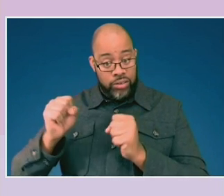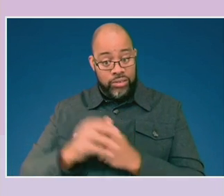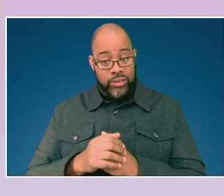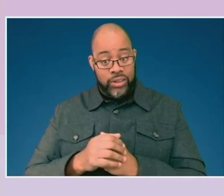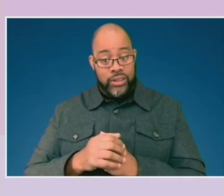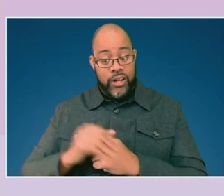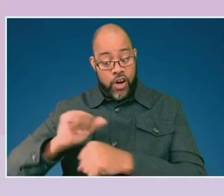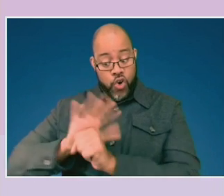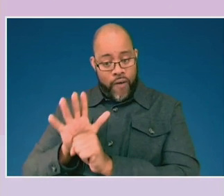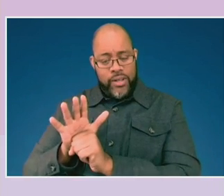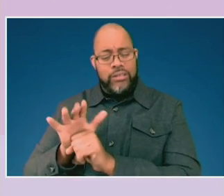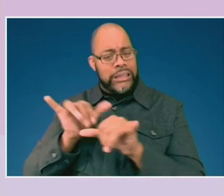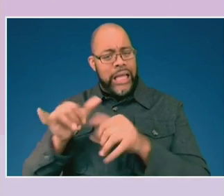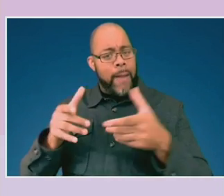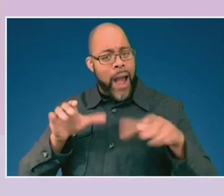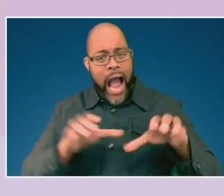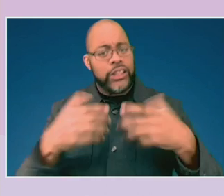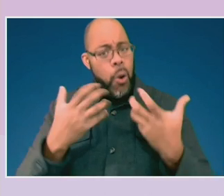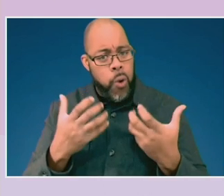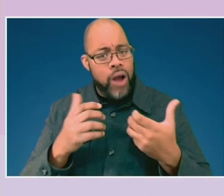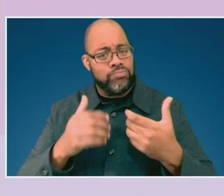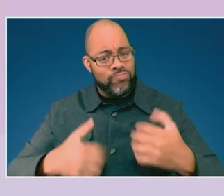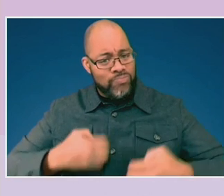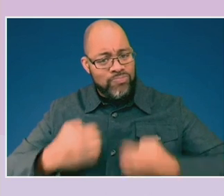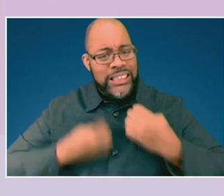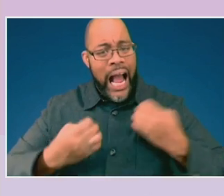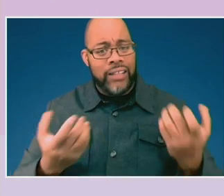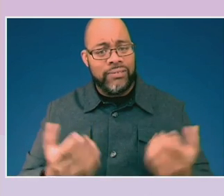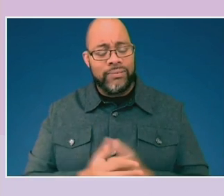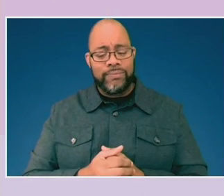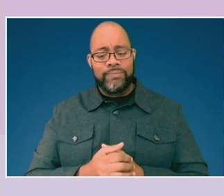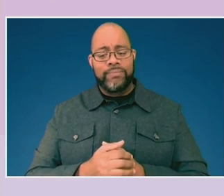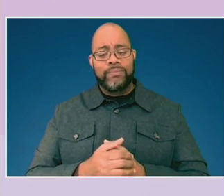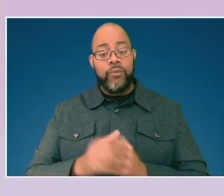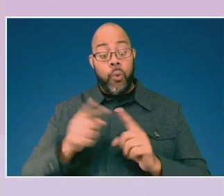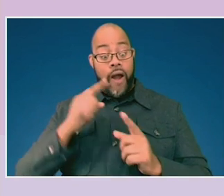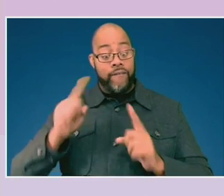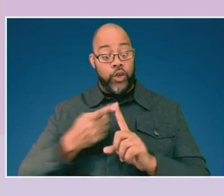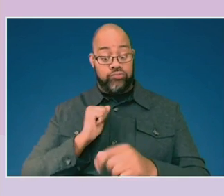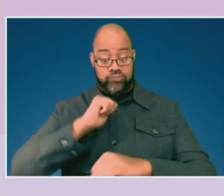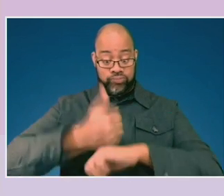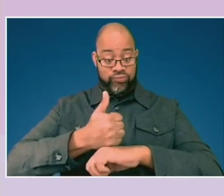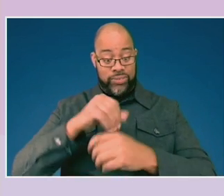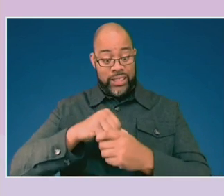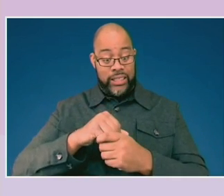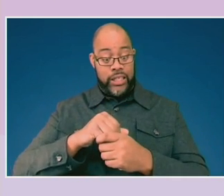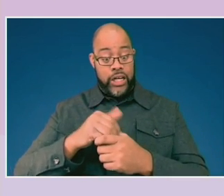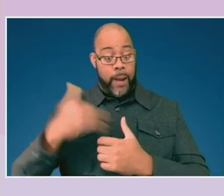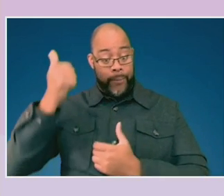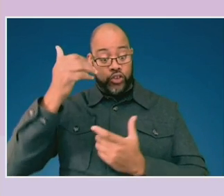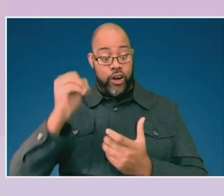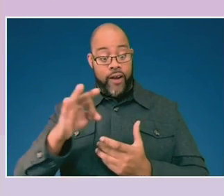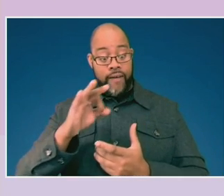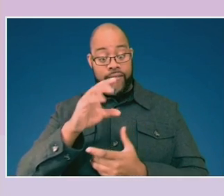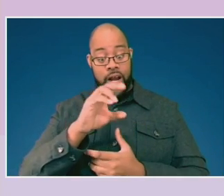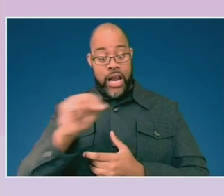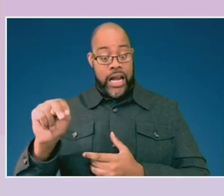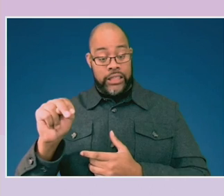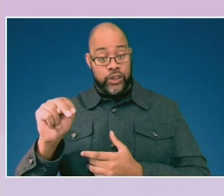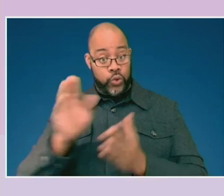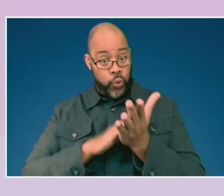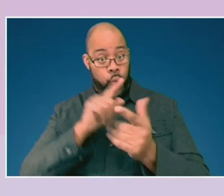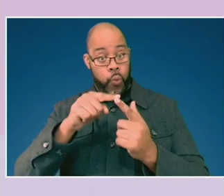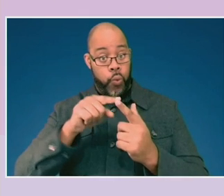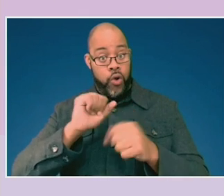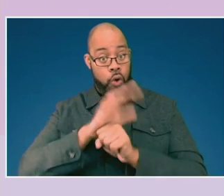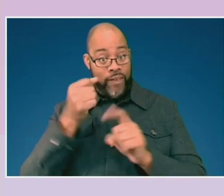COVID crisis. I remember, you know, I was a commissioner of education in Connecticut when COVID hit, and the health